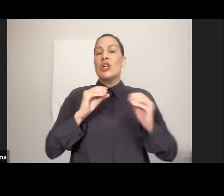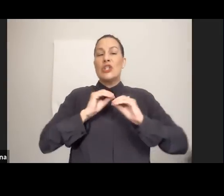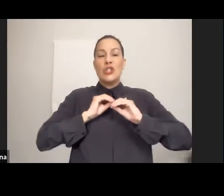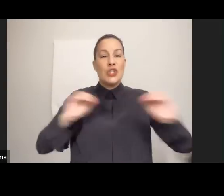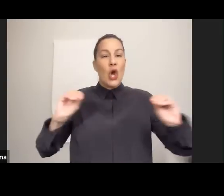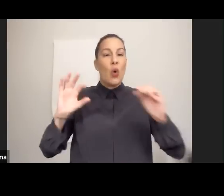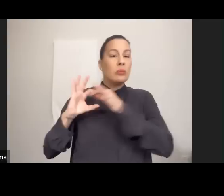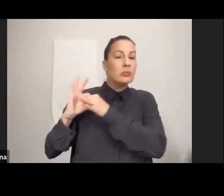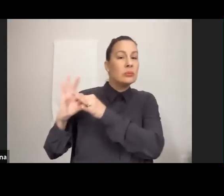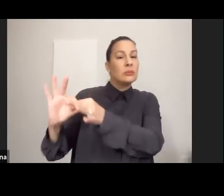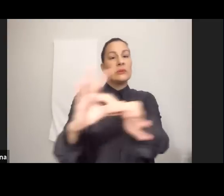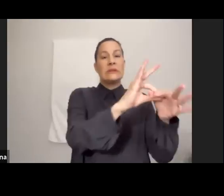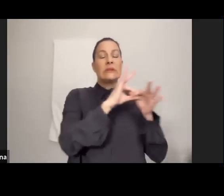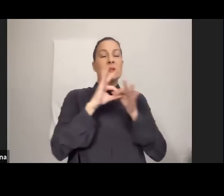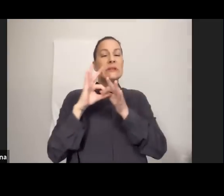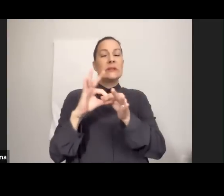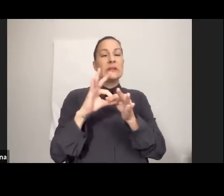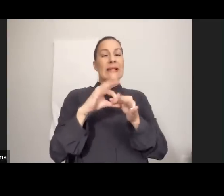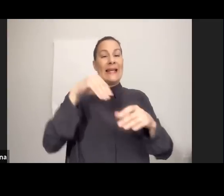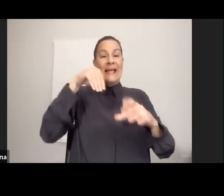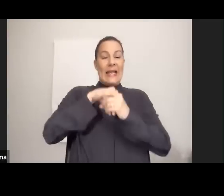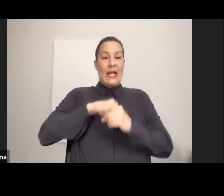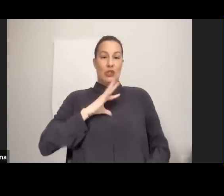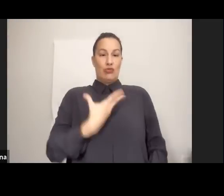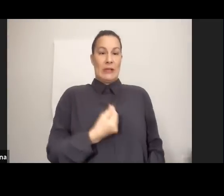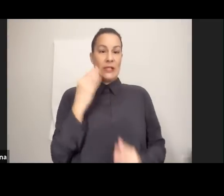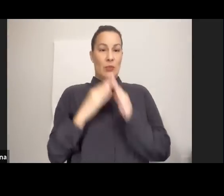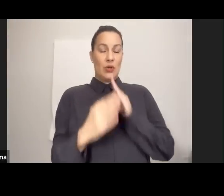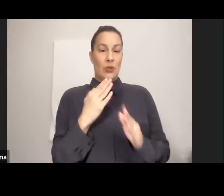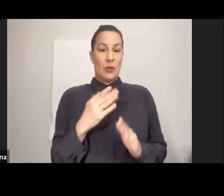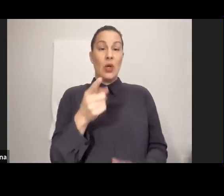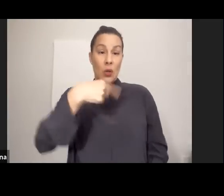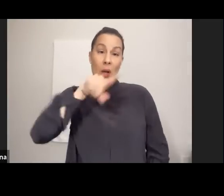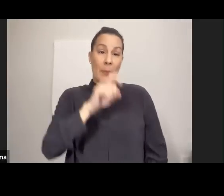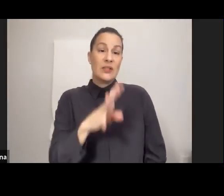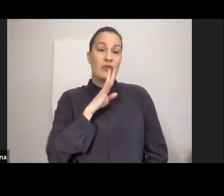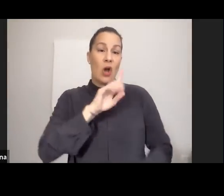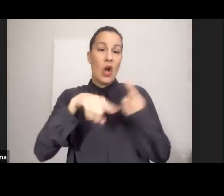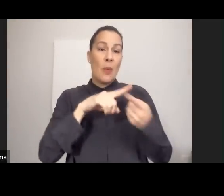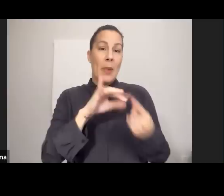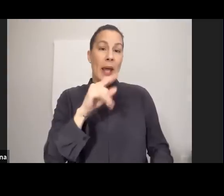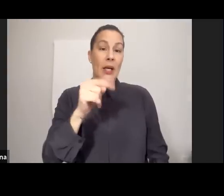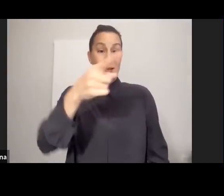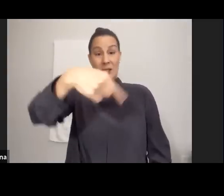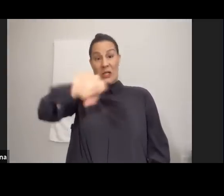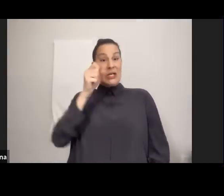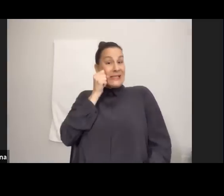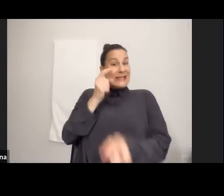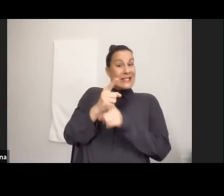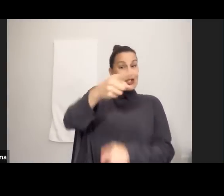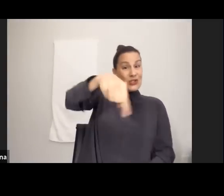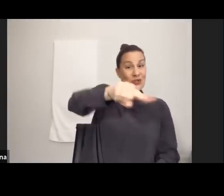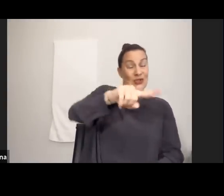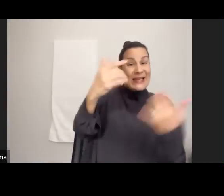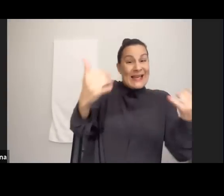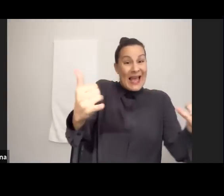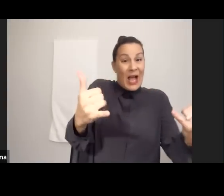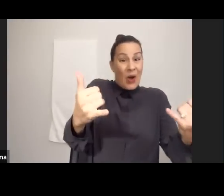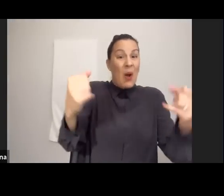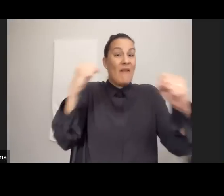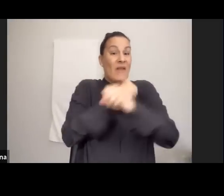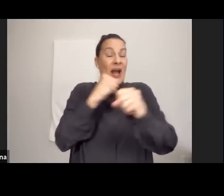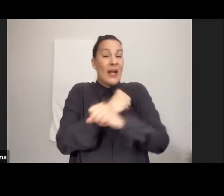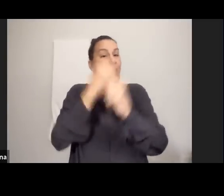within the trans community. Let's speak on it. There's sisters on here right now fighting. For what? Because there can